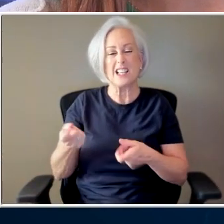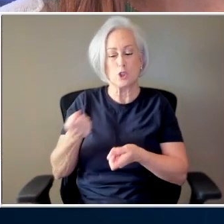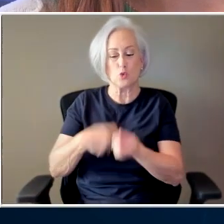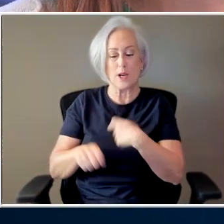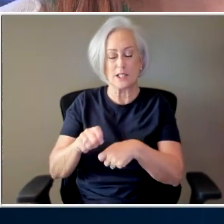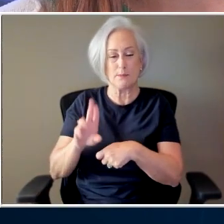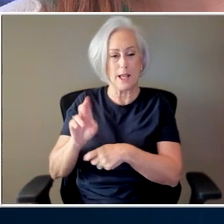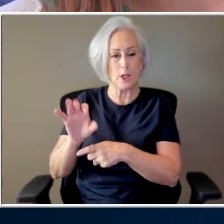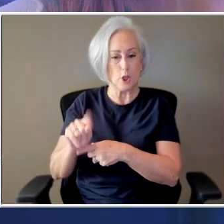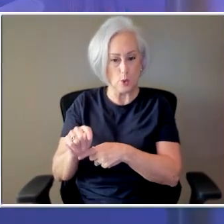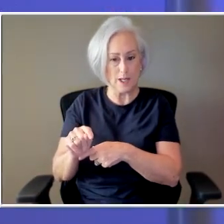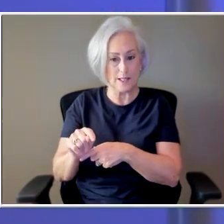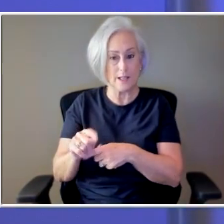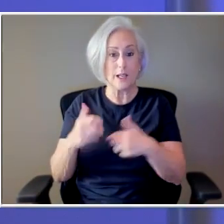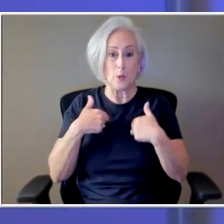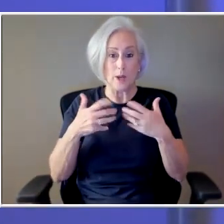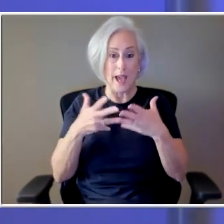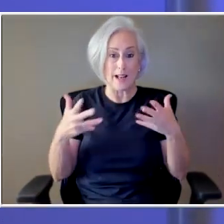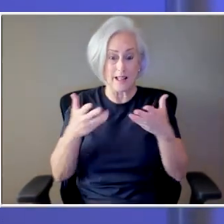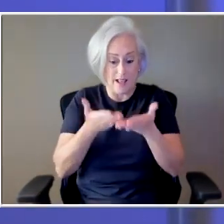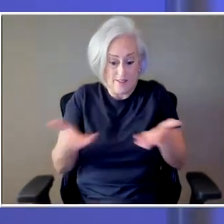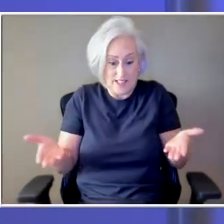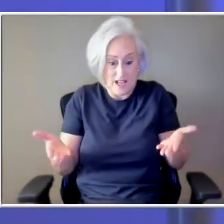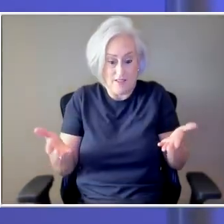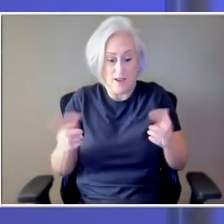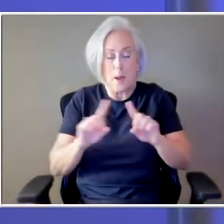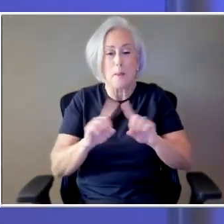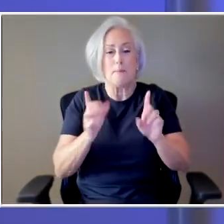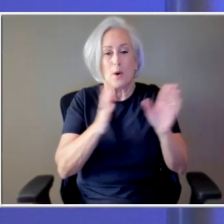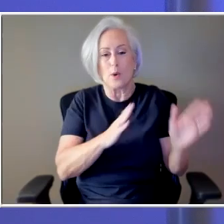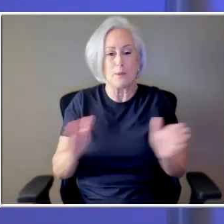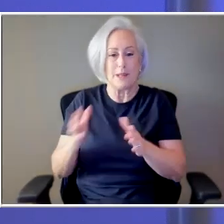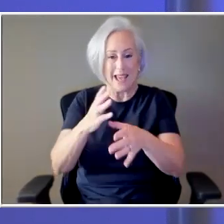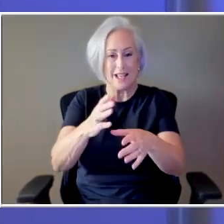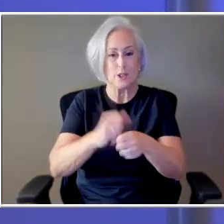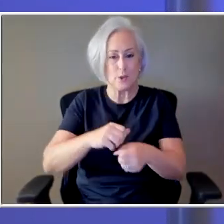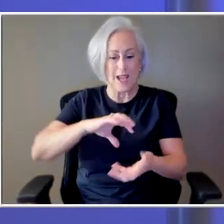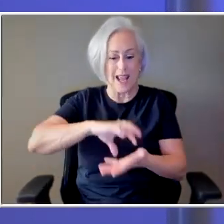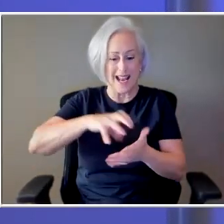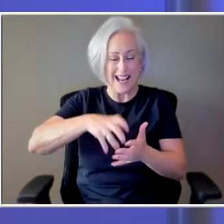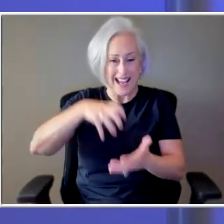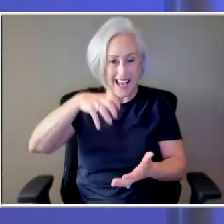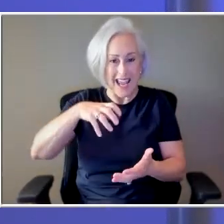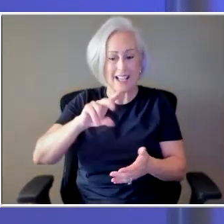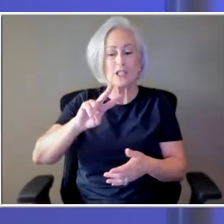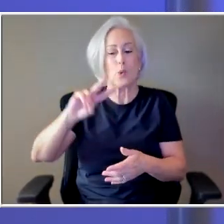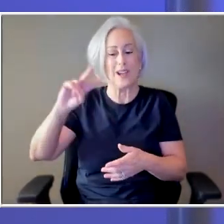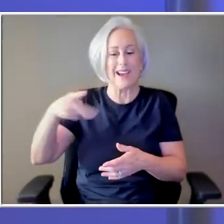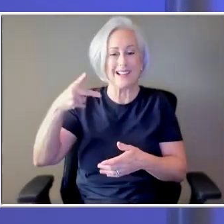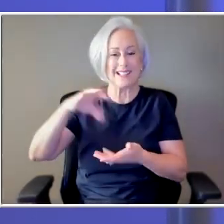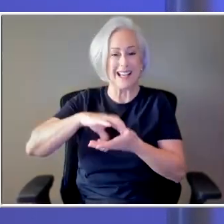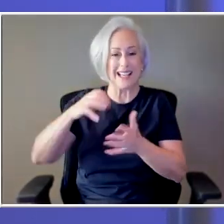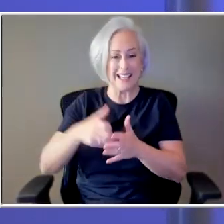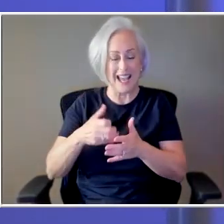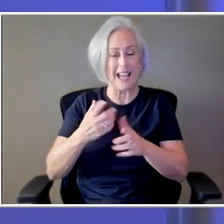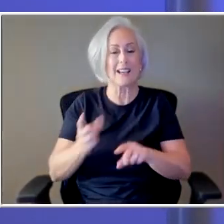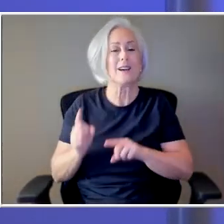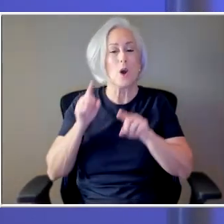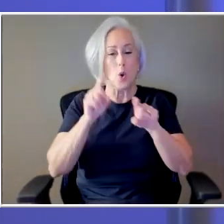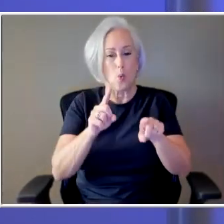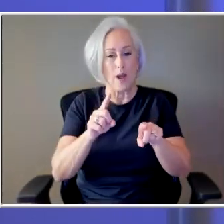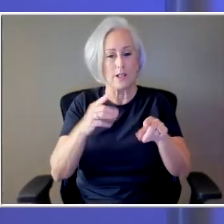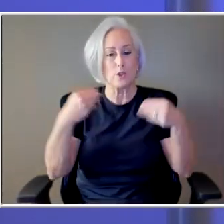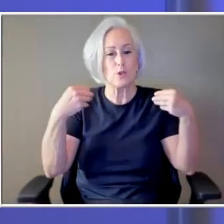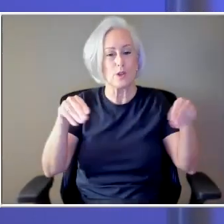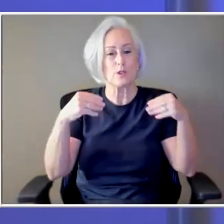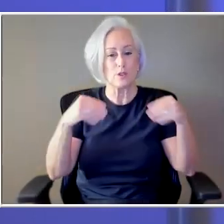there, but we already planned on going to get that cake. And so we grabbed a second cake and ran to the store so that we could